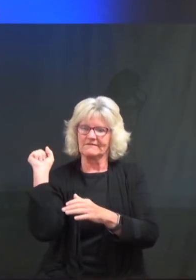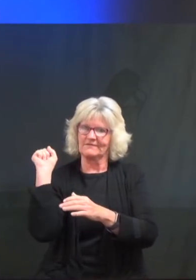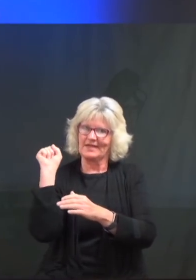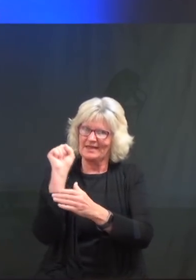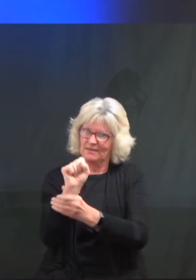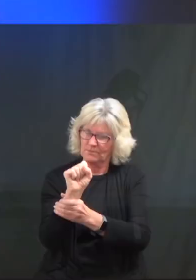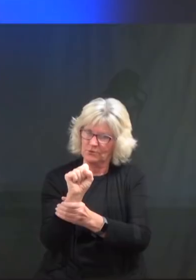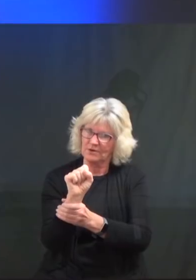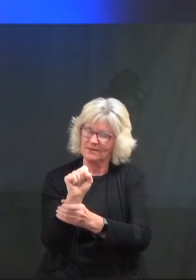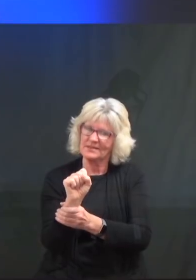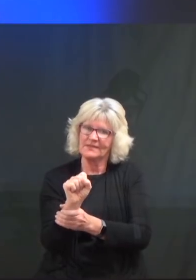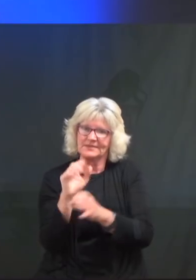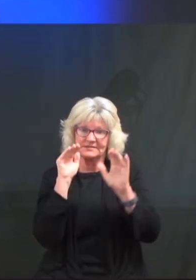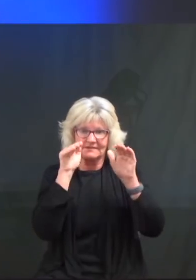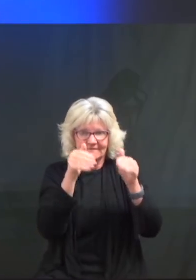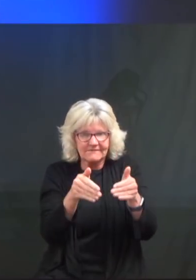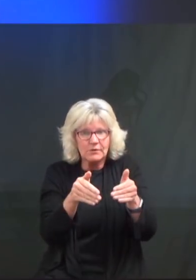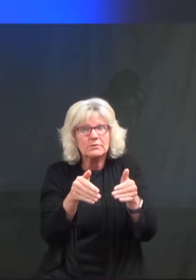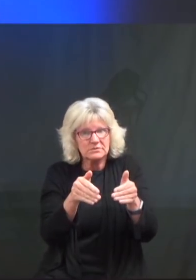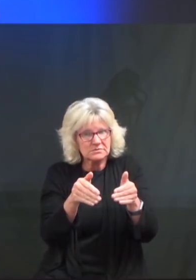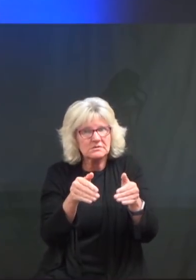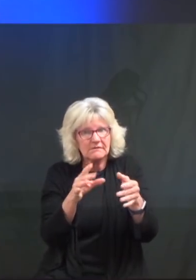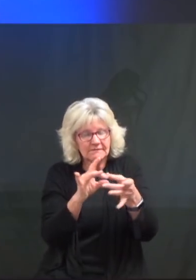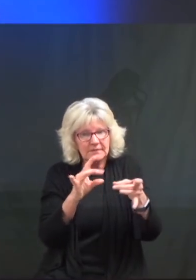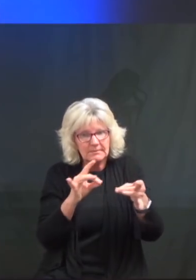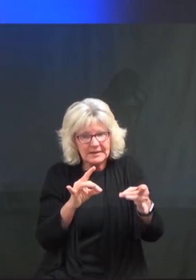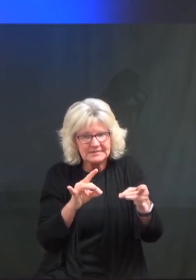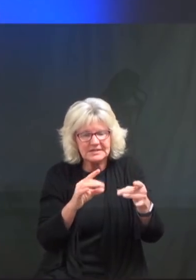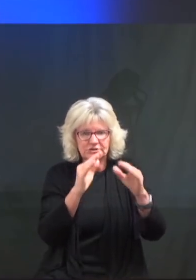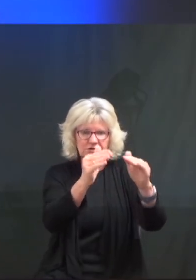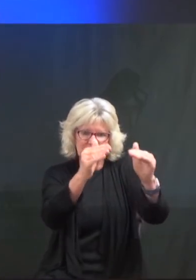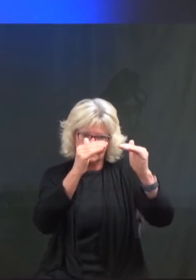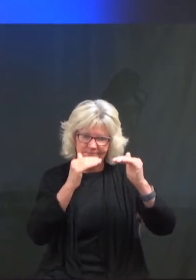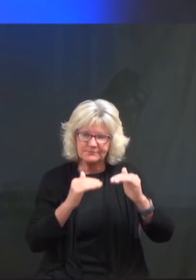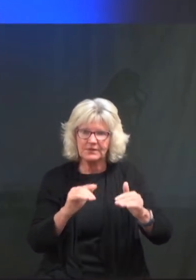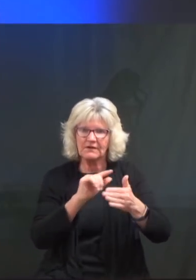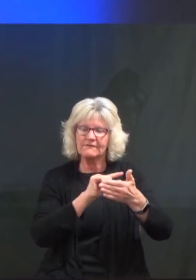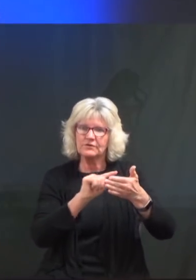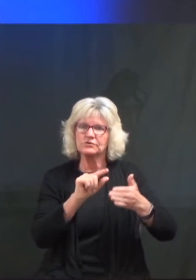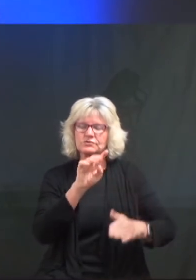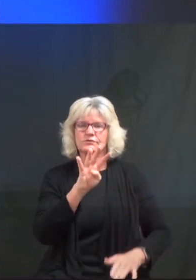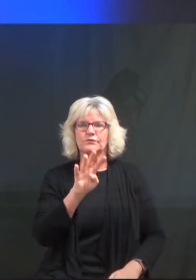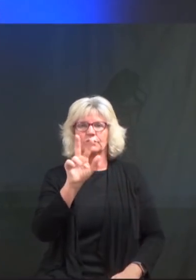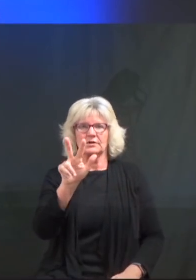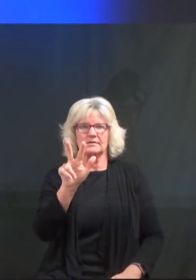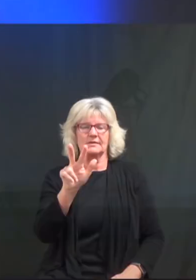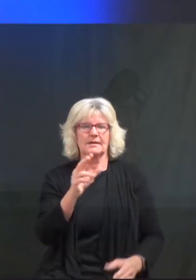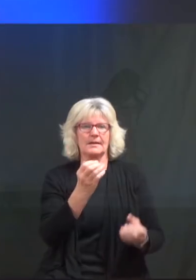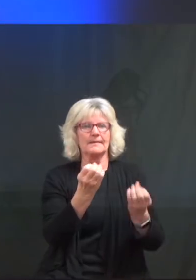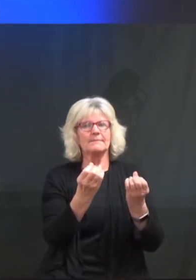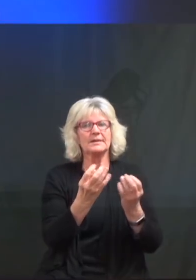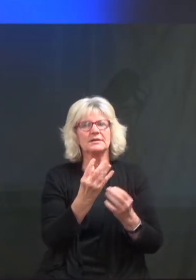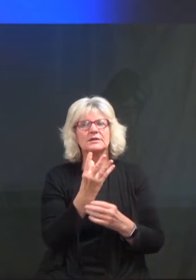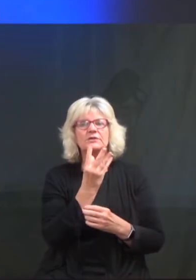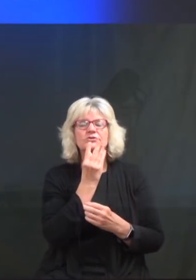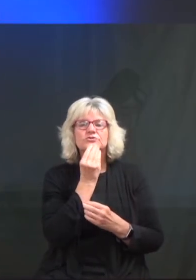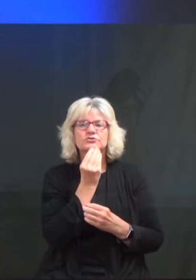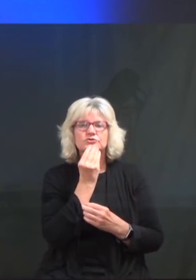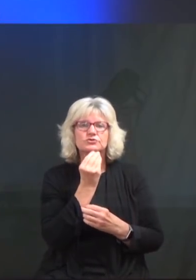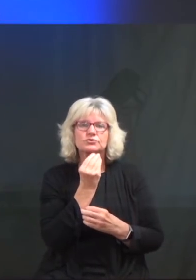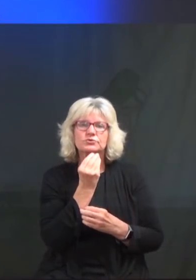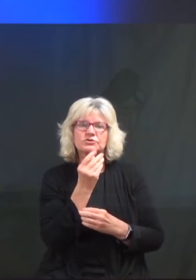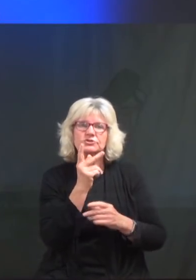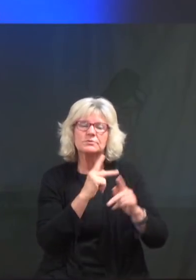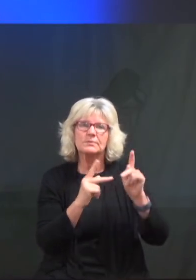of the message. And finally, verse 43, many Jews and devout converts of